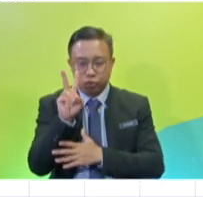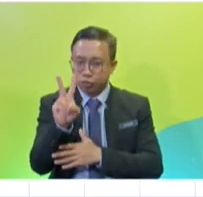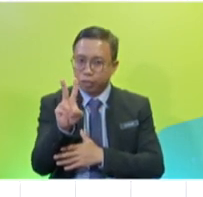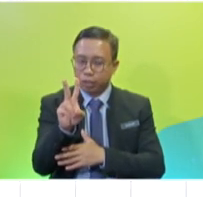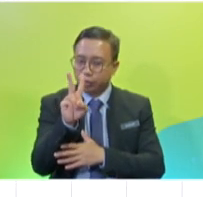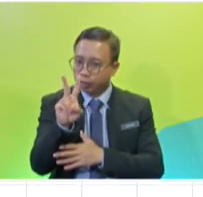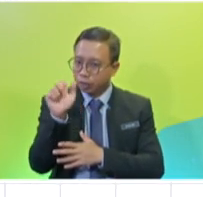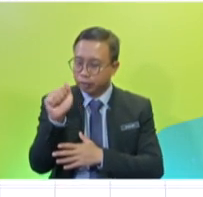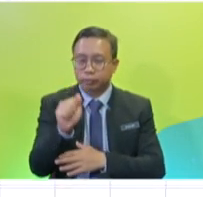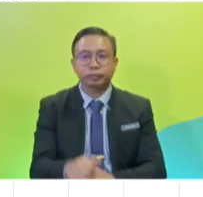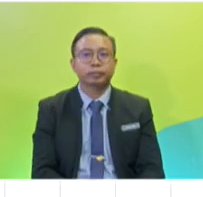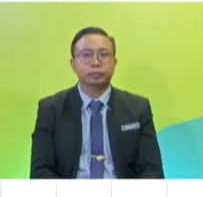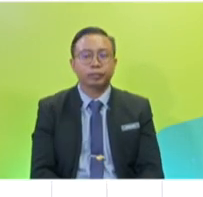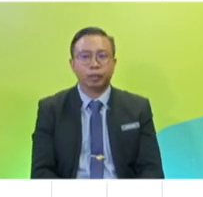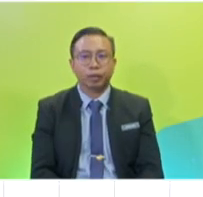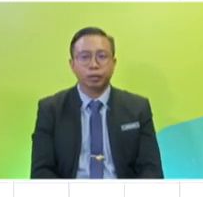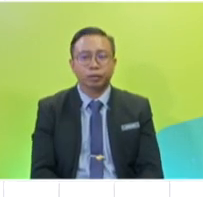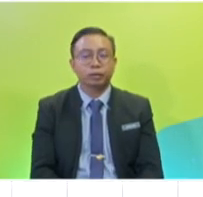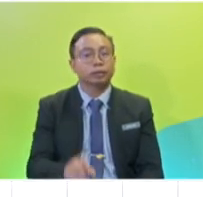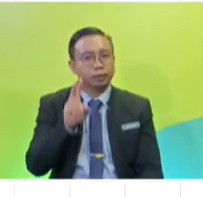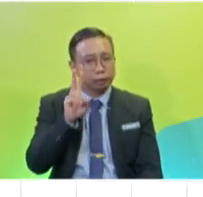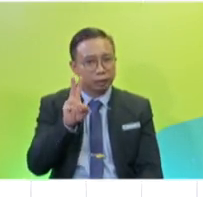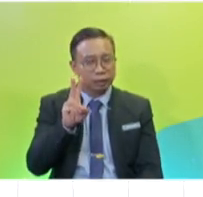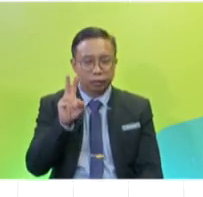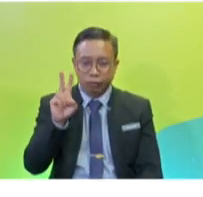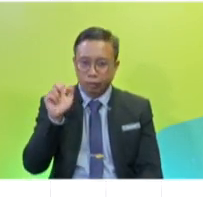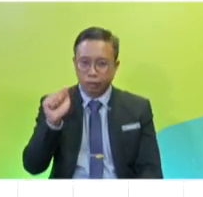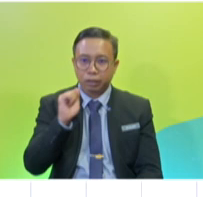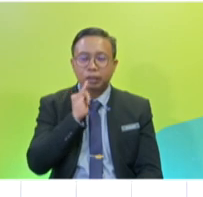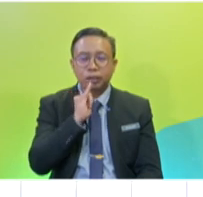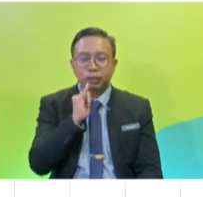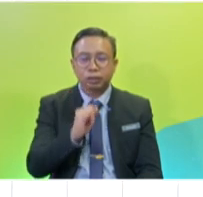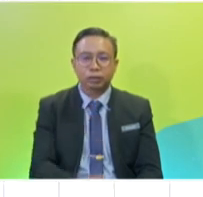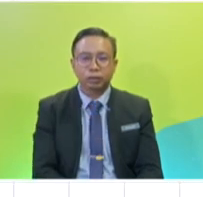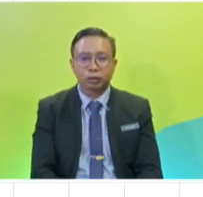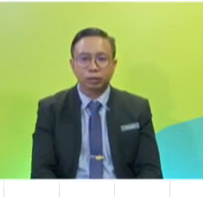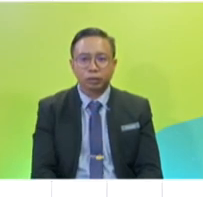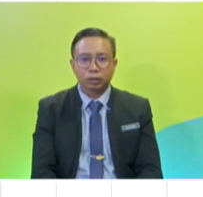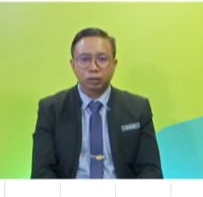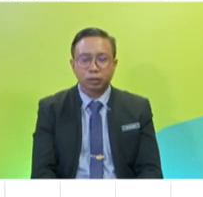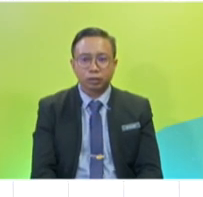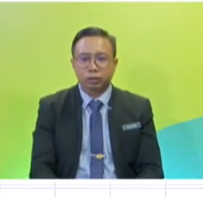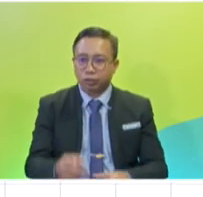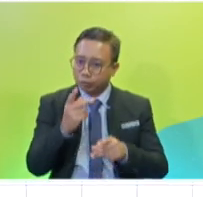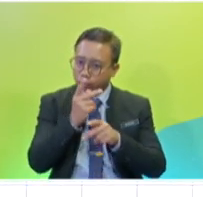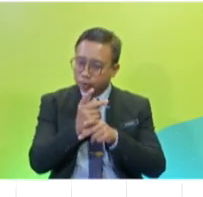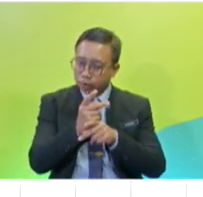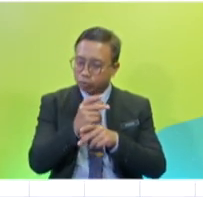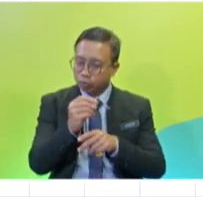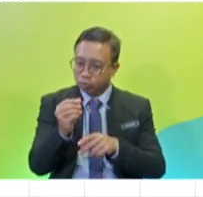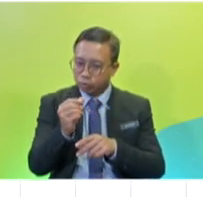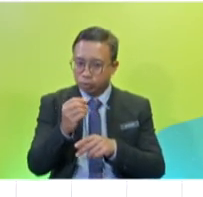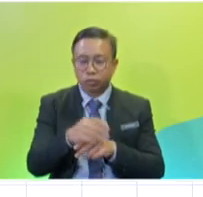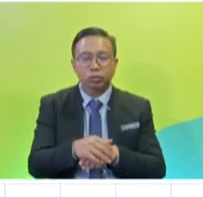VA? My second VA is was grateful doing fun family activities.